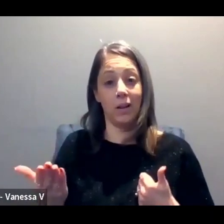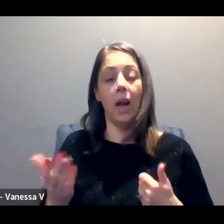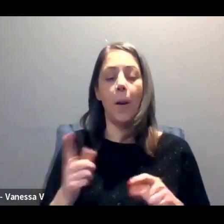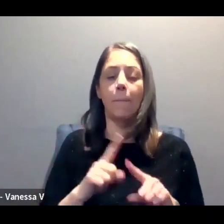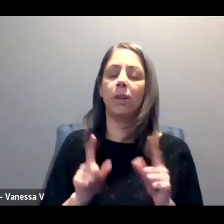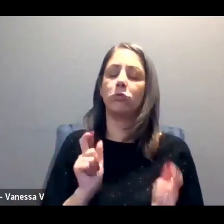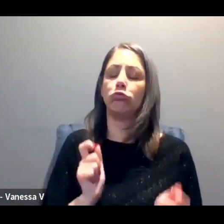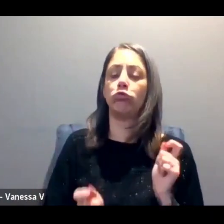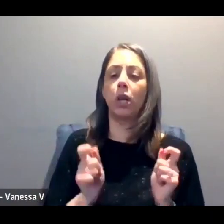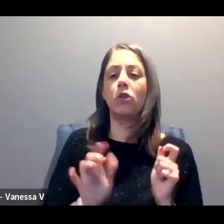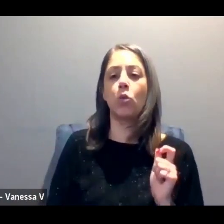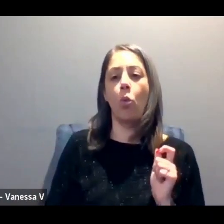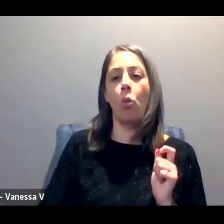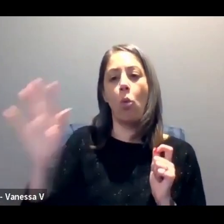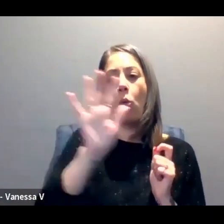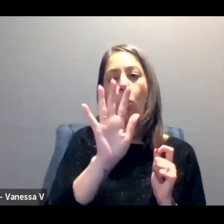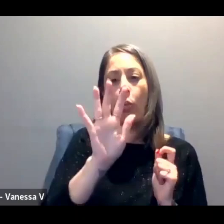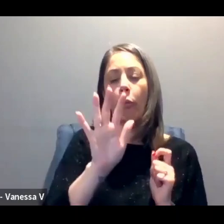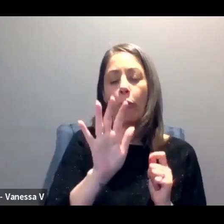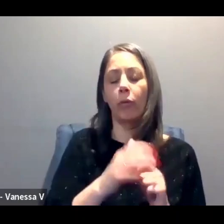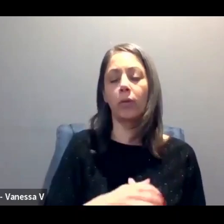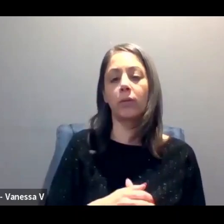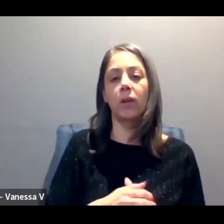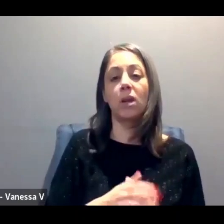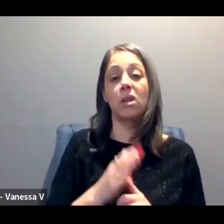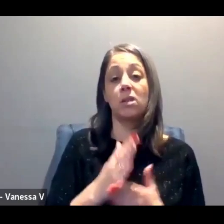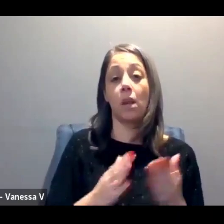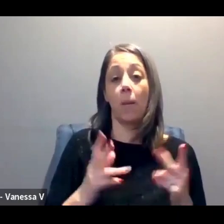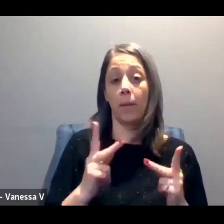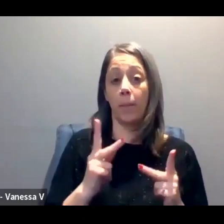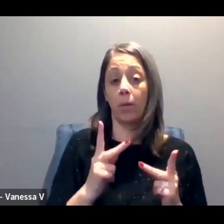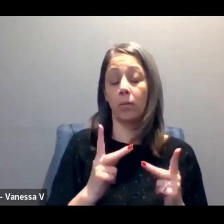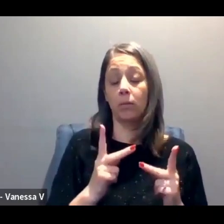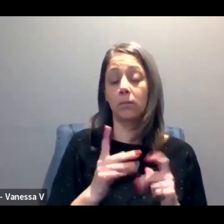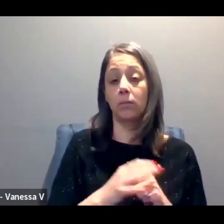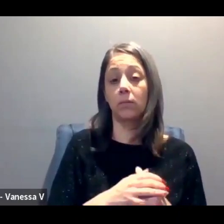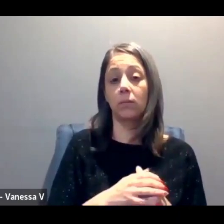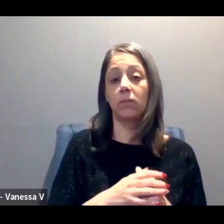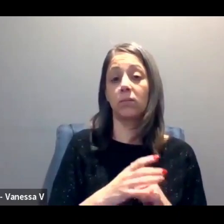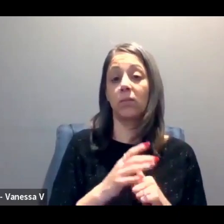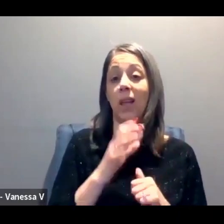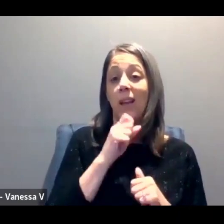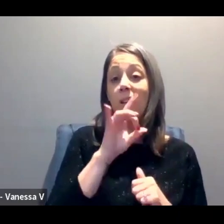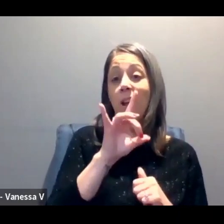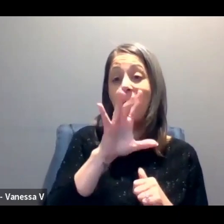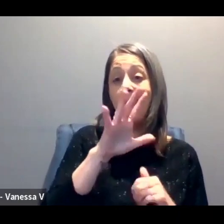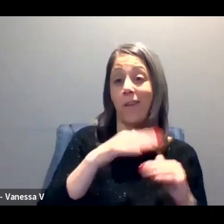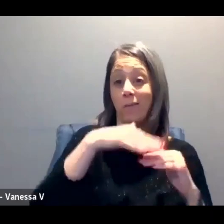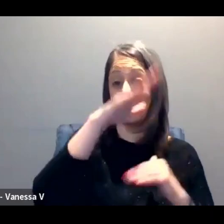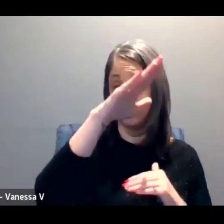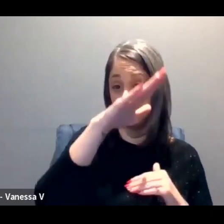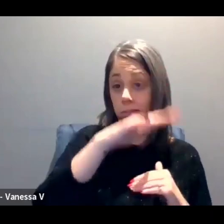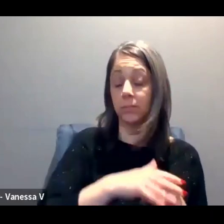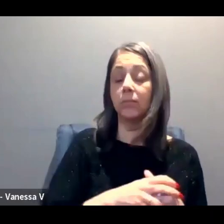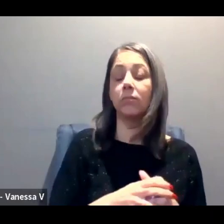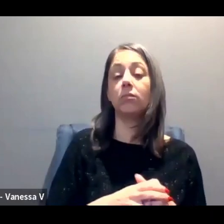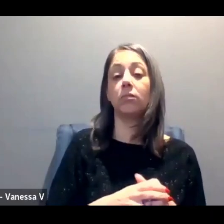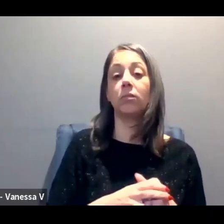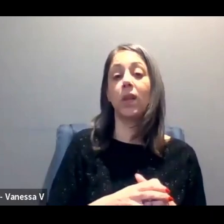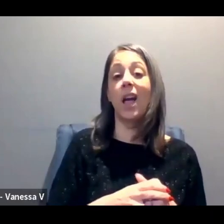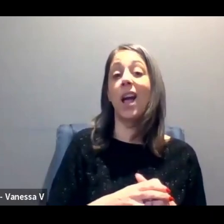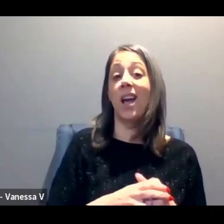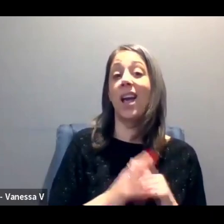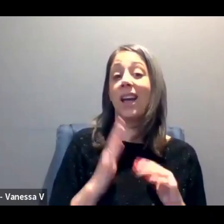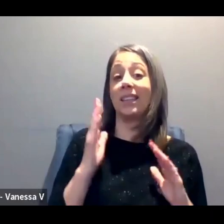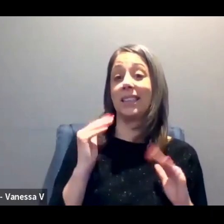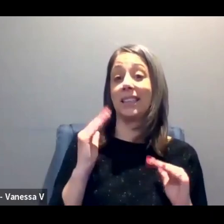throughout. We have people who are 85 and above, and that is expected to double in the